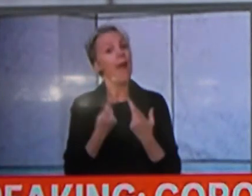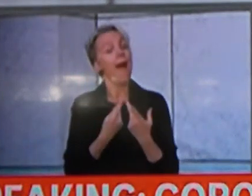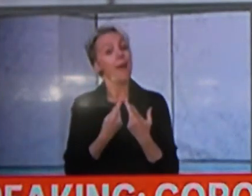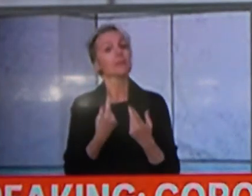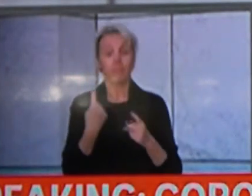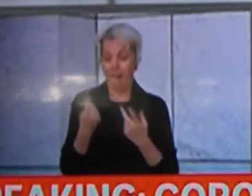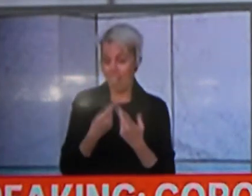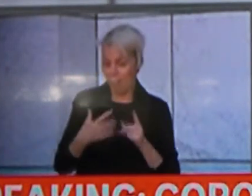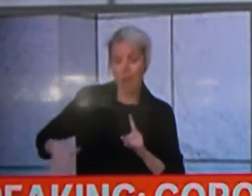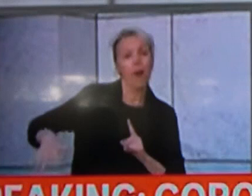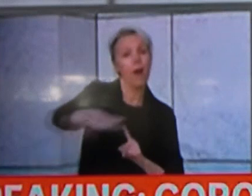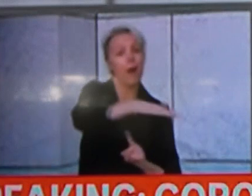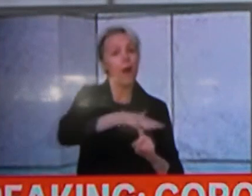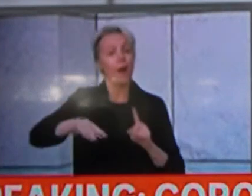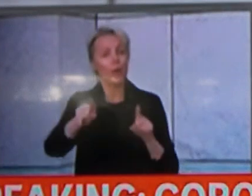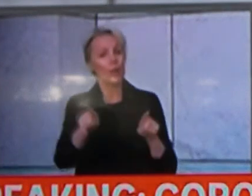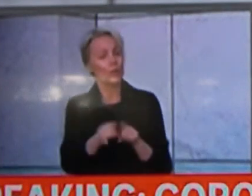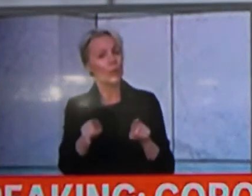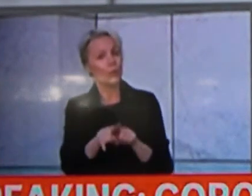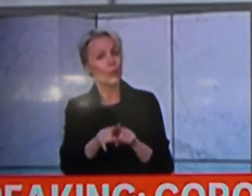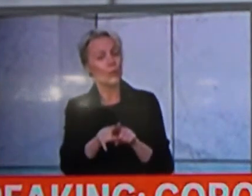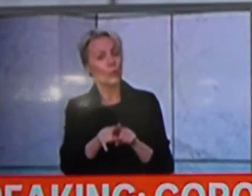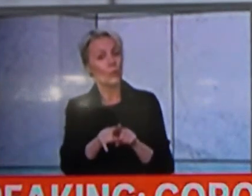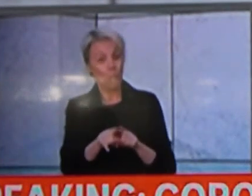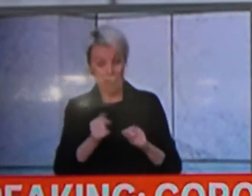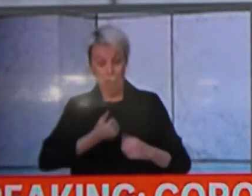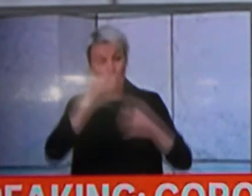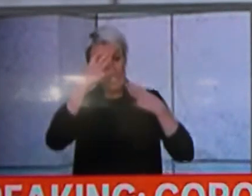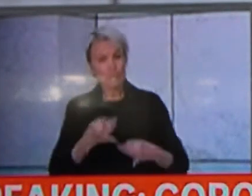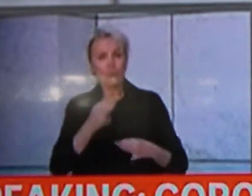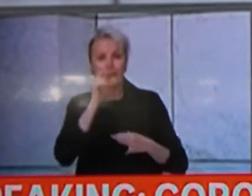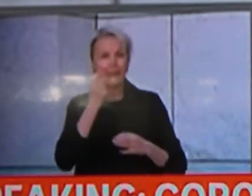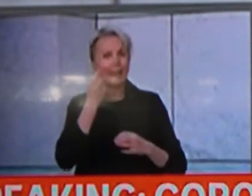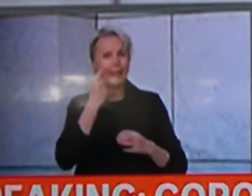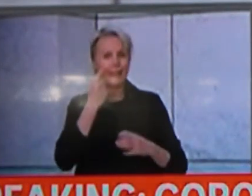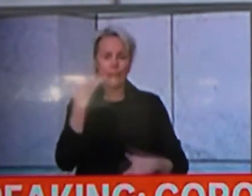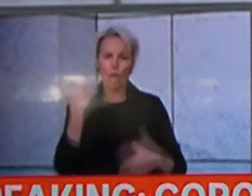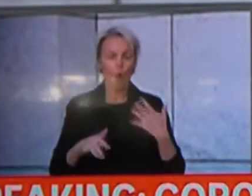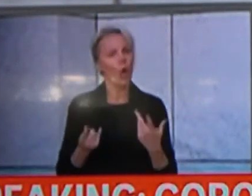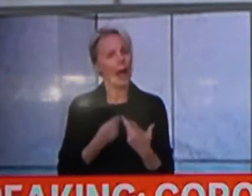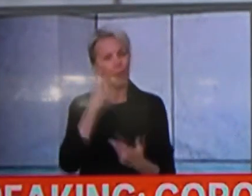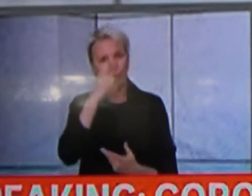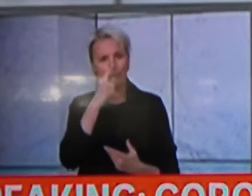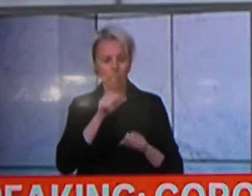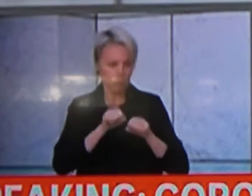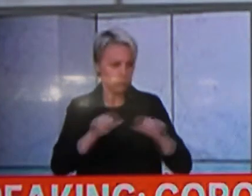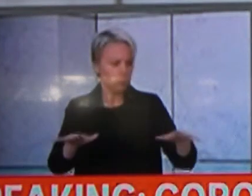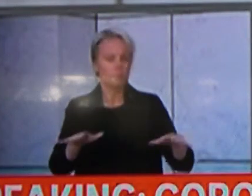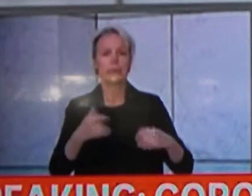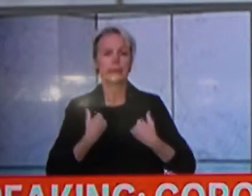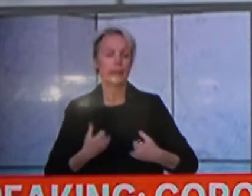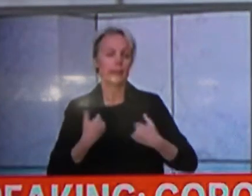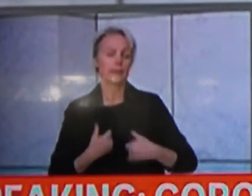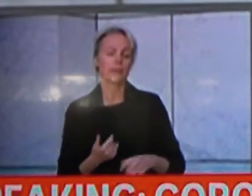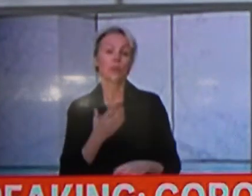need to think about the decisions that we are taking and its impact on other Australians. So it does mean those holidays that